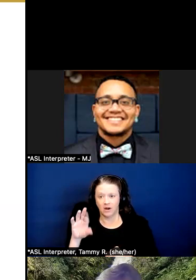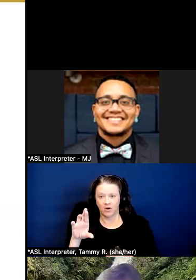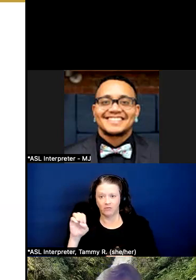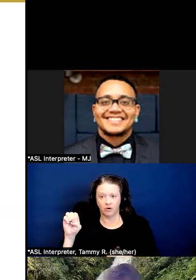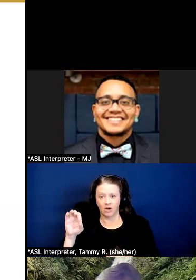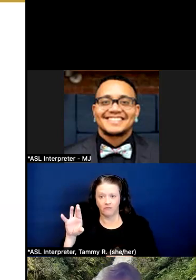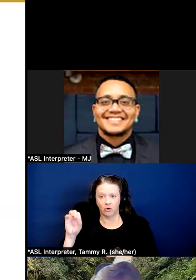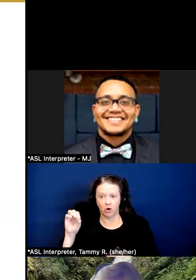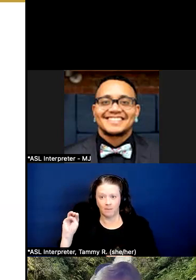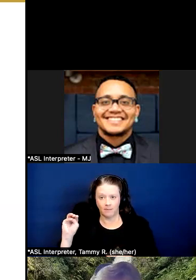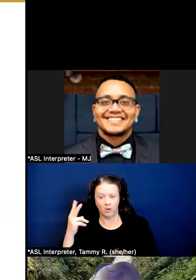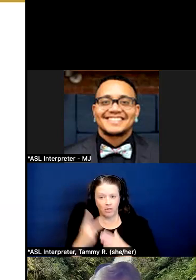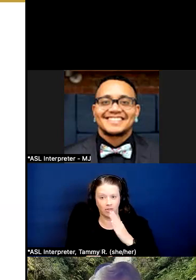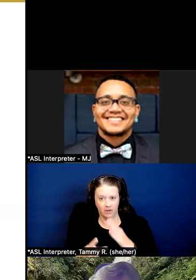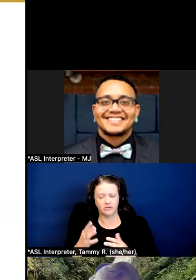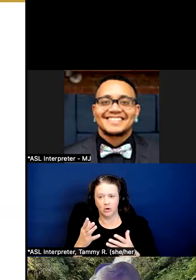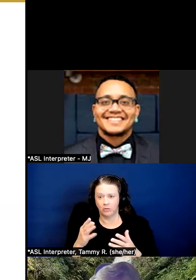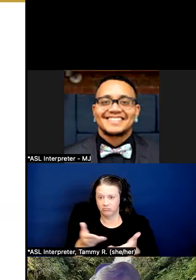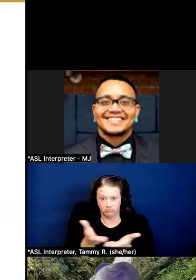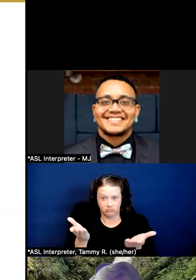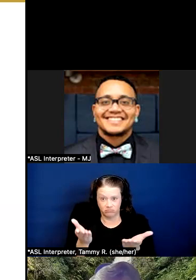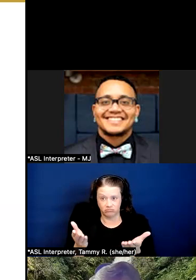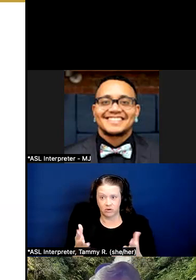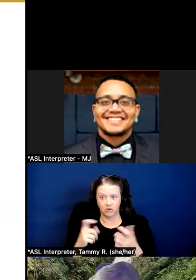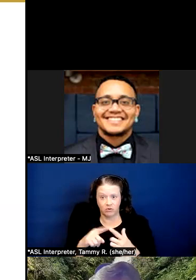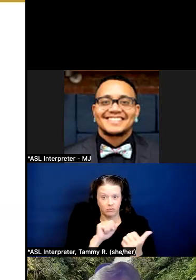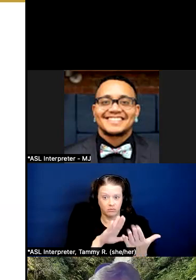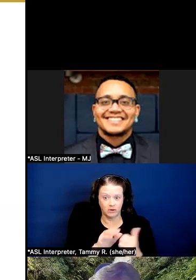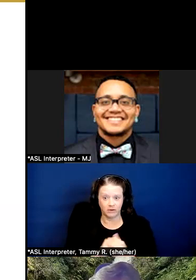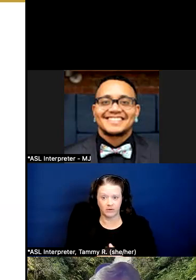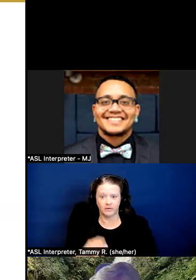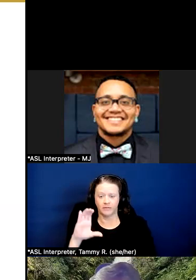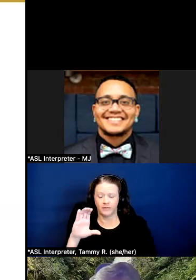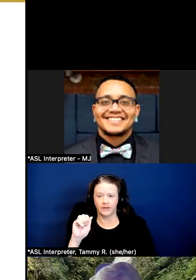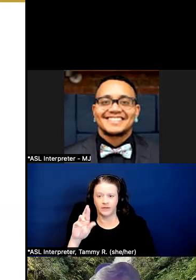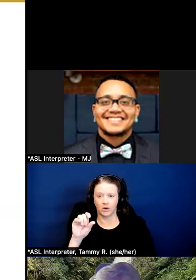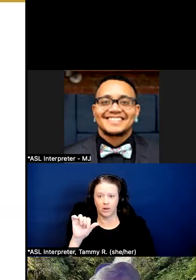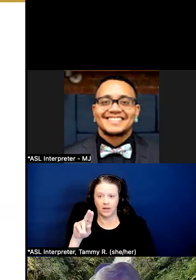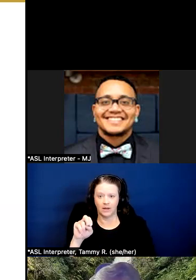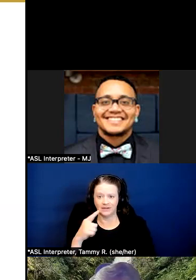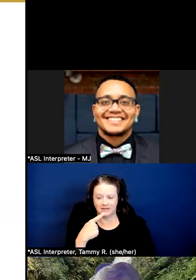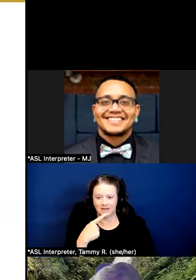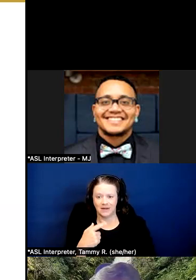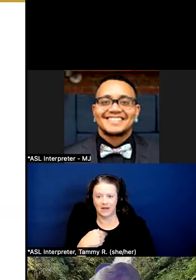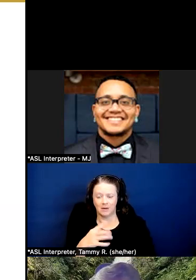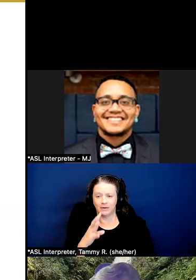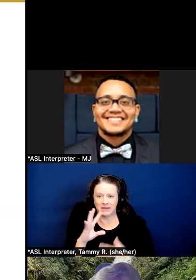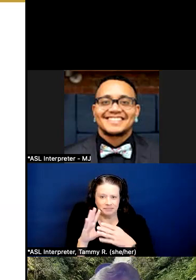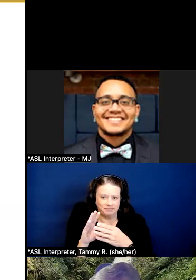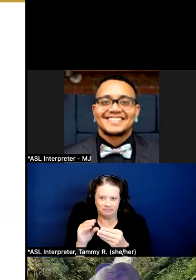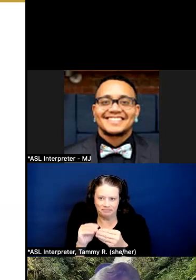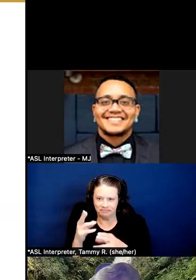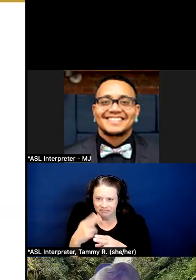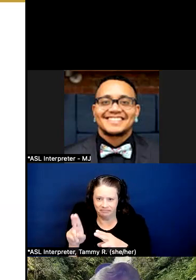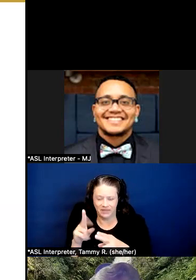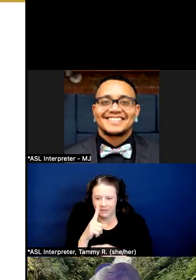anyone else who may want to deal with this question. Thank you. Yeah, I can. So I'm just going to speak anecdotally because